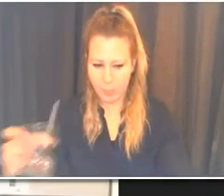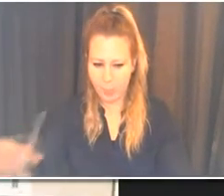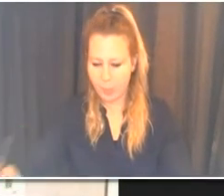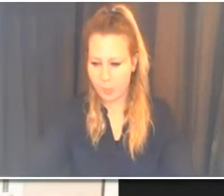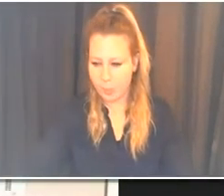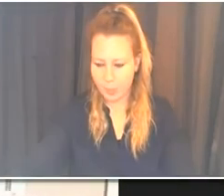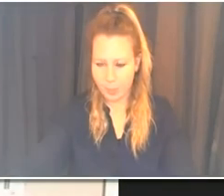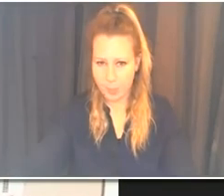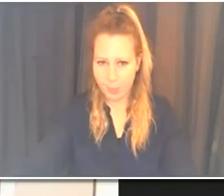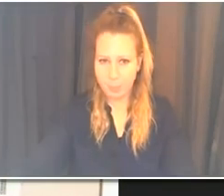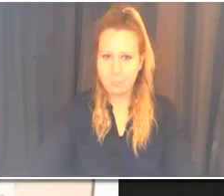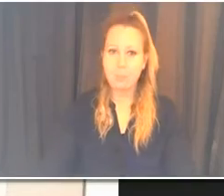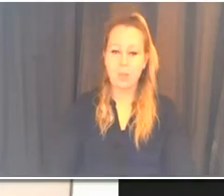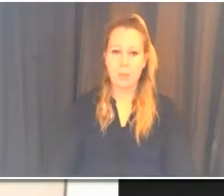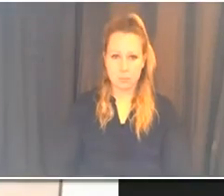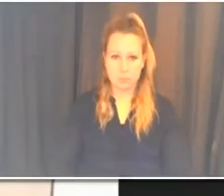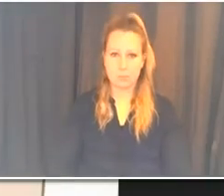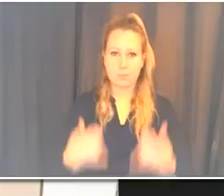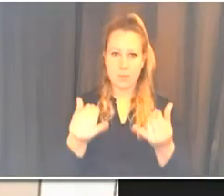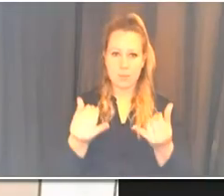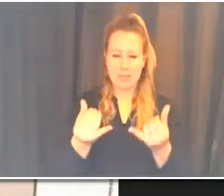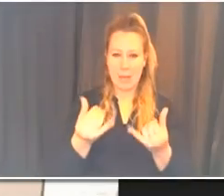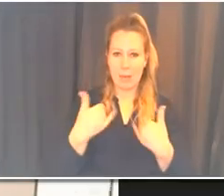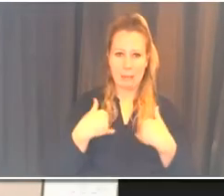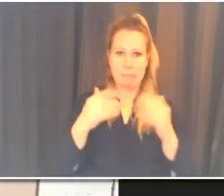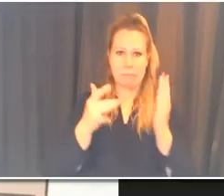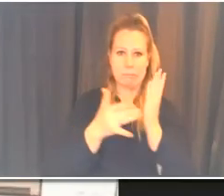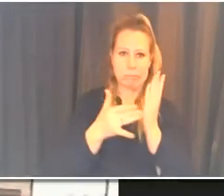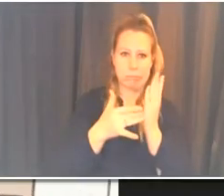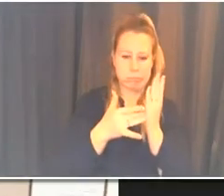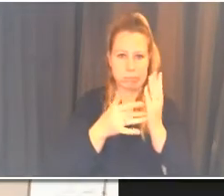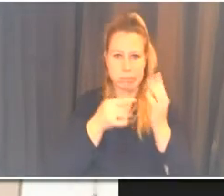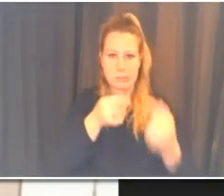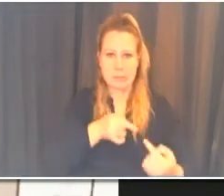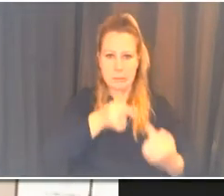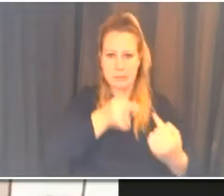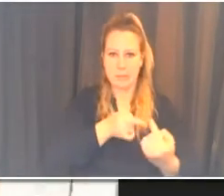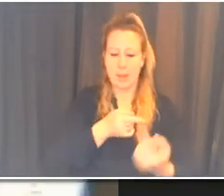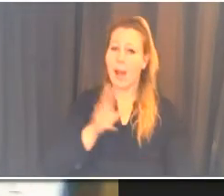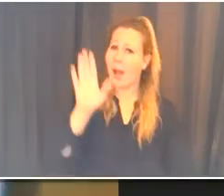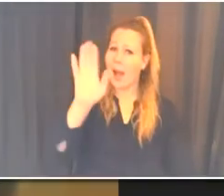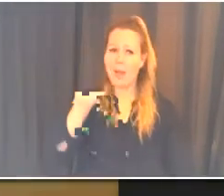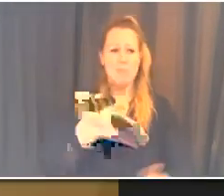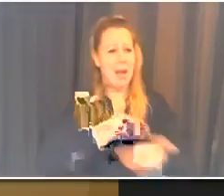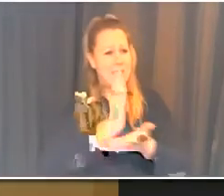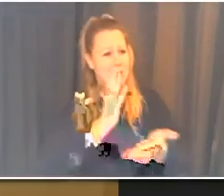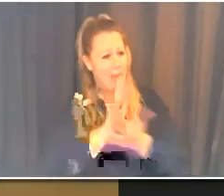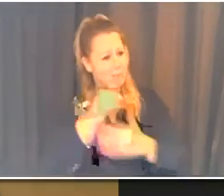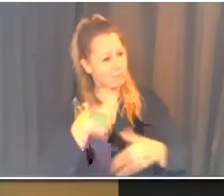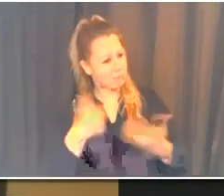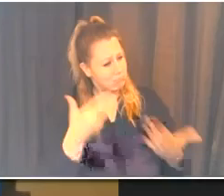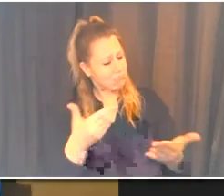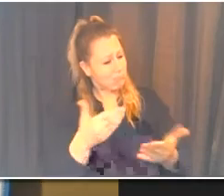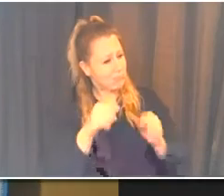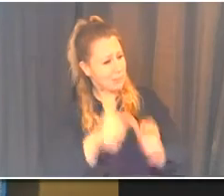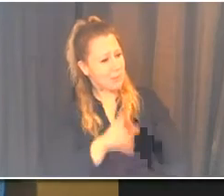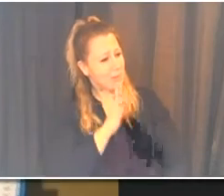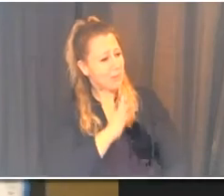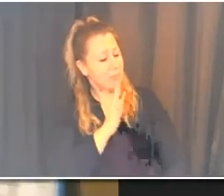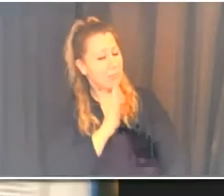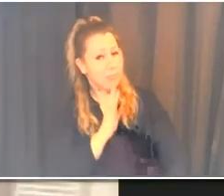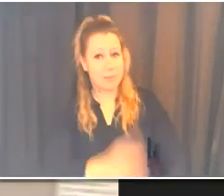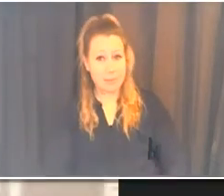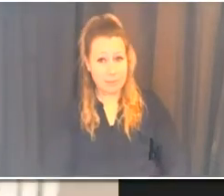think this can be done at we can invite other organizations cons members to share resources to this is free